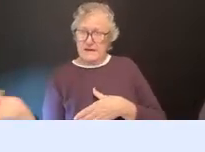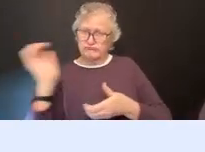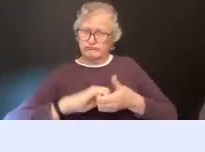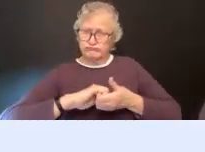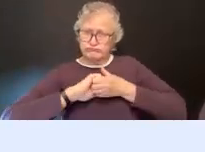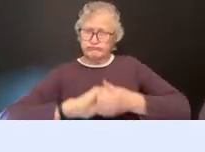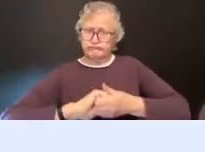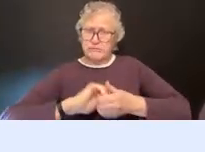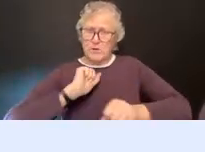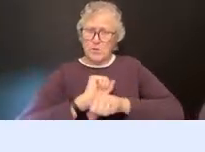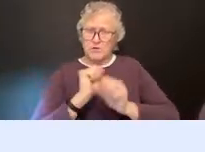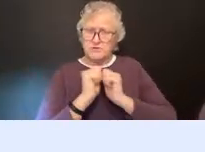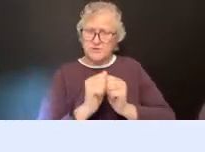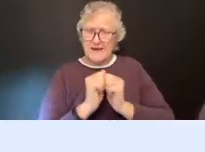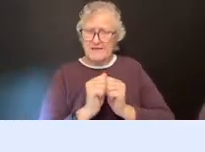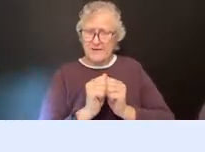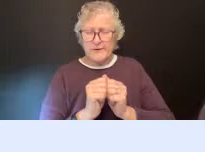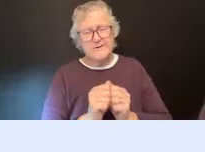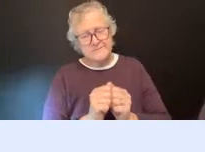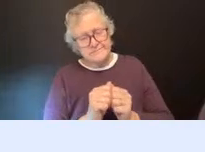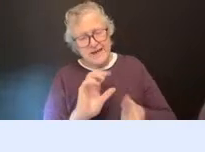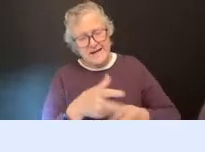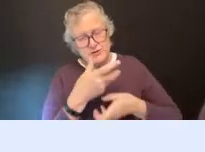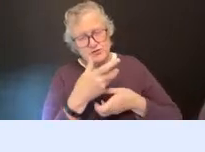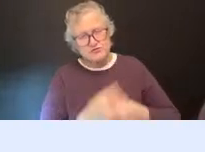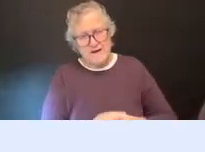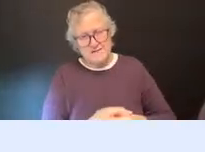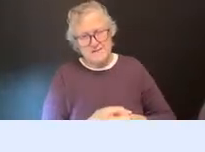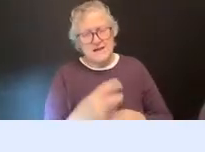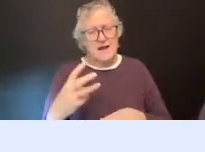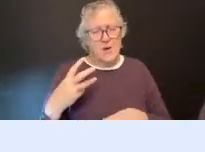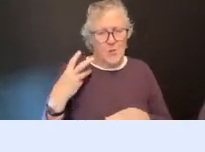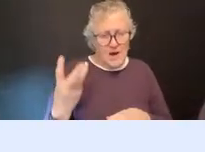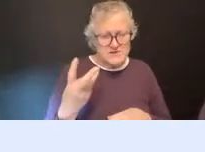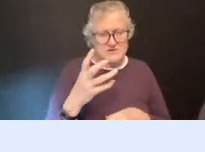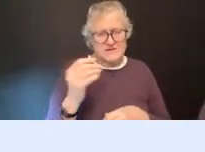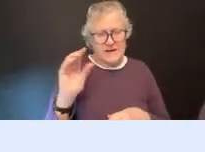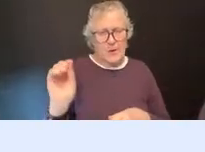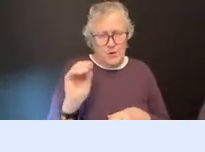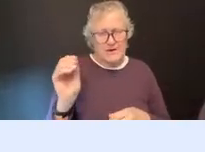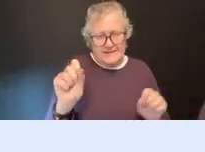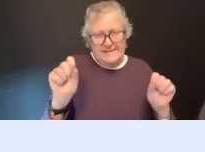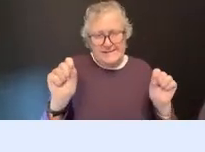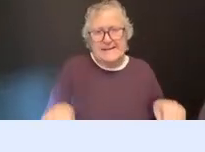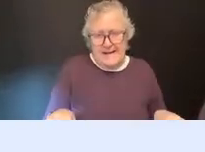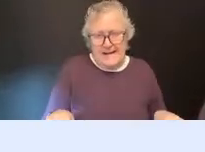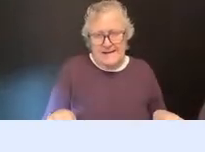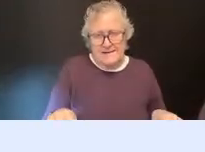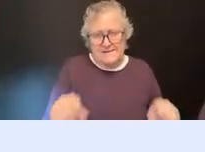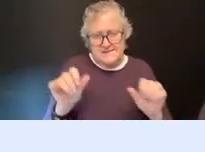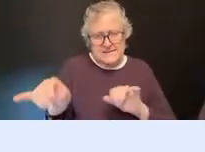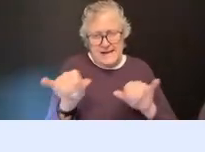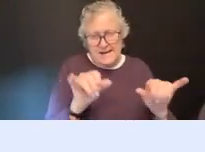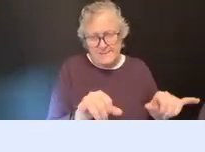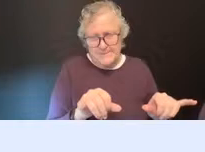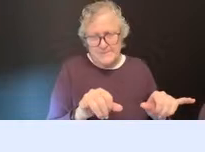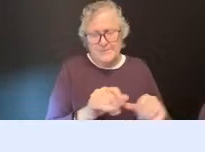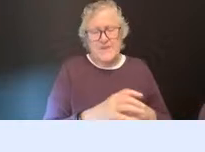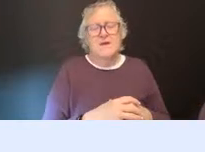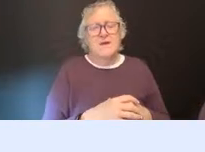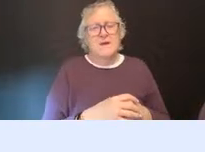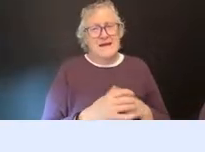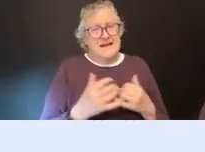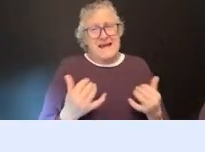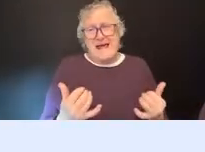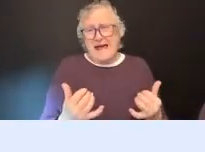creating a bi-state transit authority, let's do it, because this isn't the end of our shared public transit investments. It's just the beginning. Please don't hesitate to